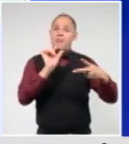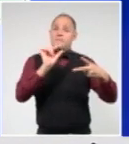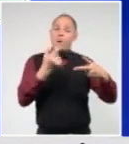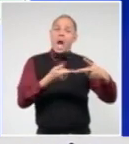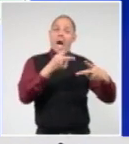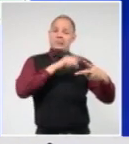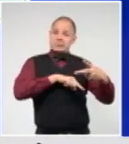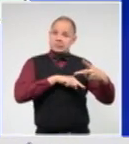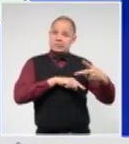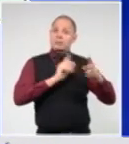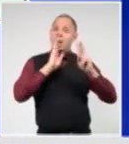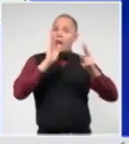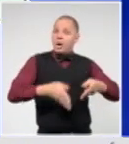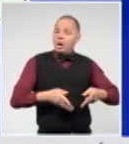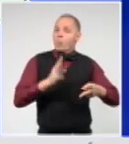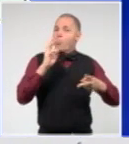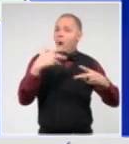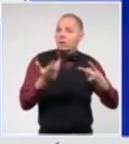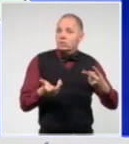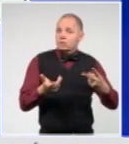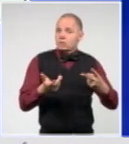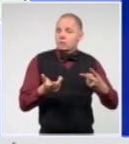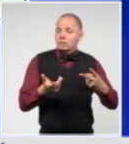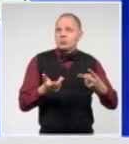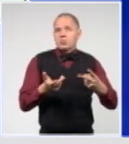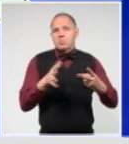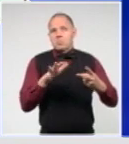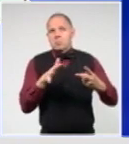4,754,356 cases and